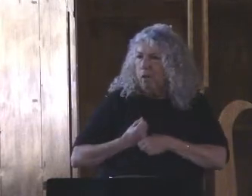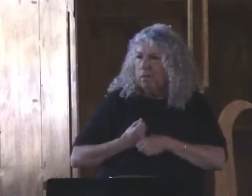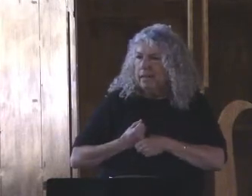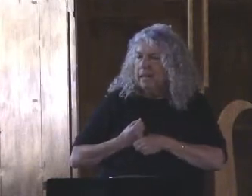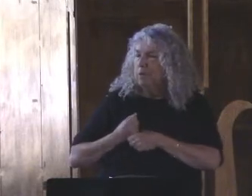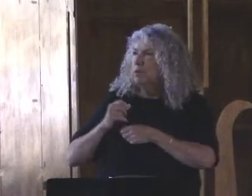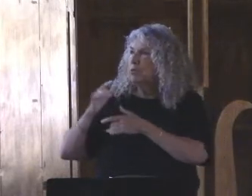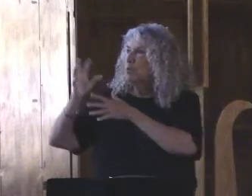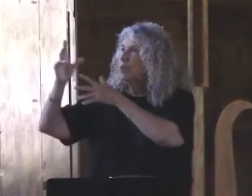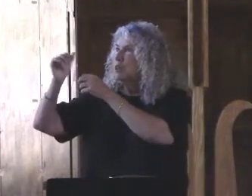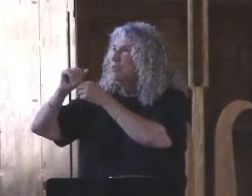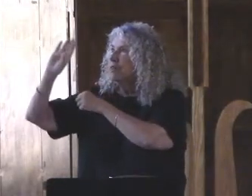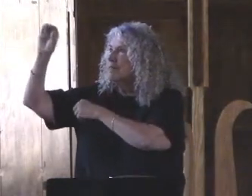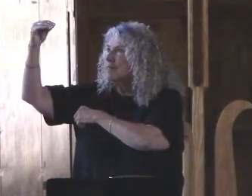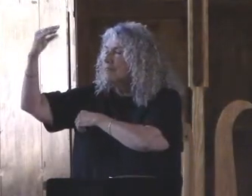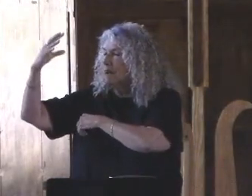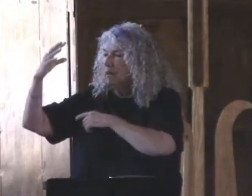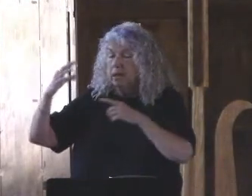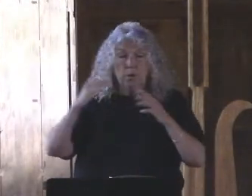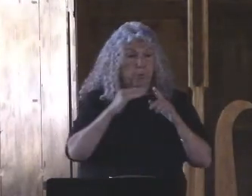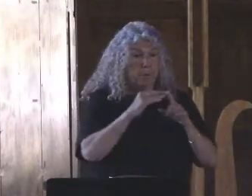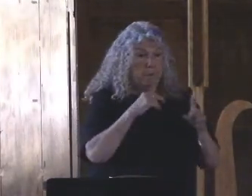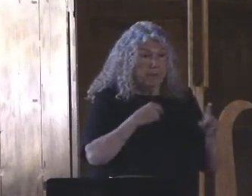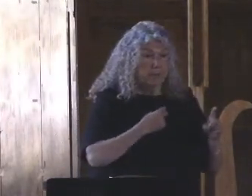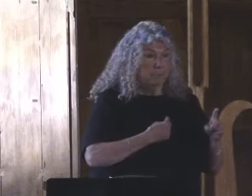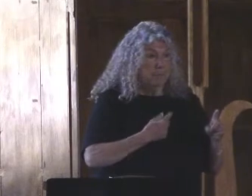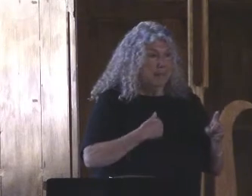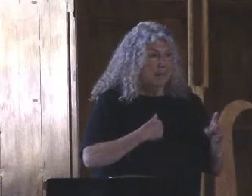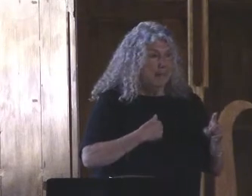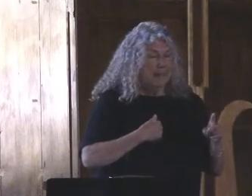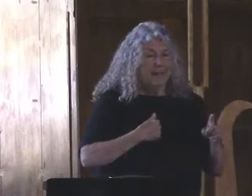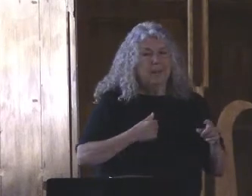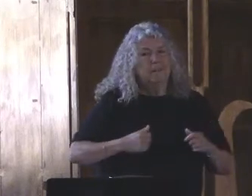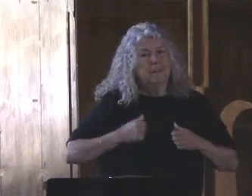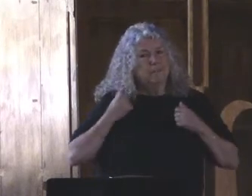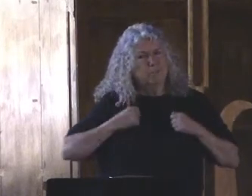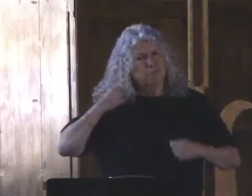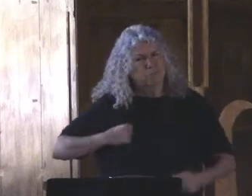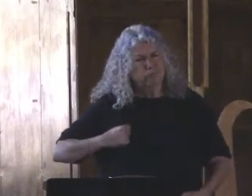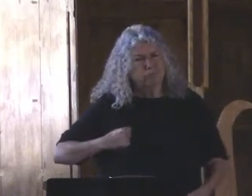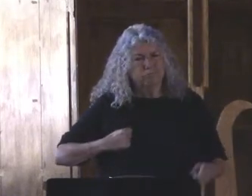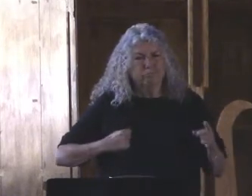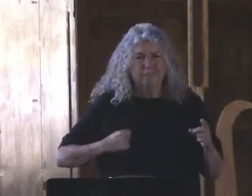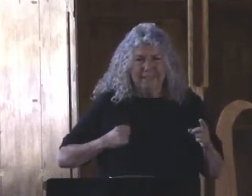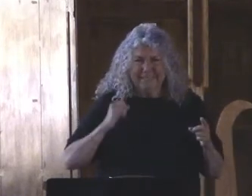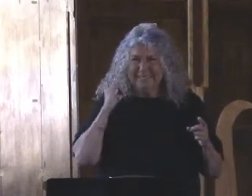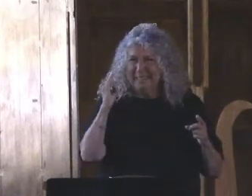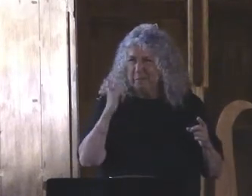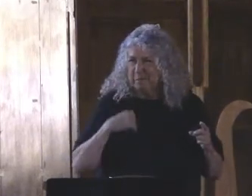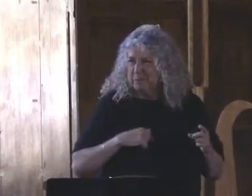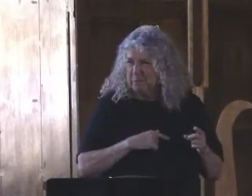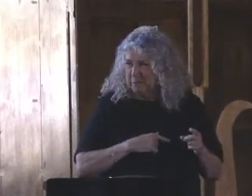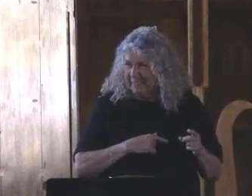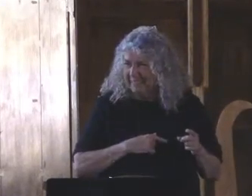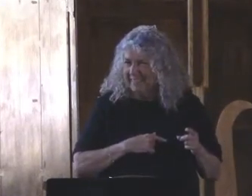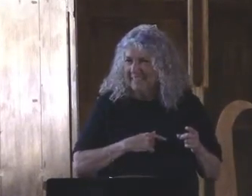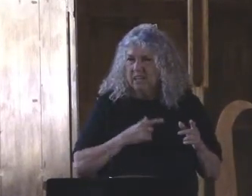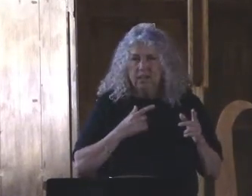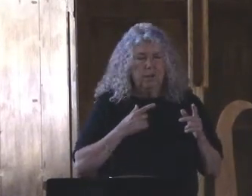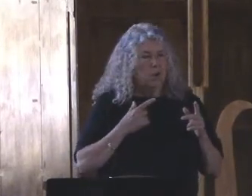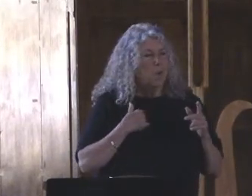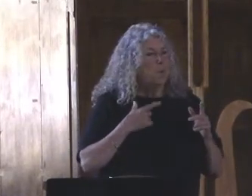the sun's light. And it reminded me that life is incredibly resilient, and so are we. We can thrive in